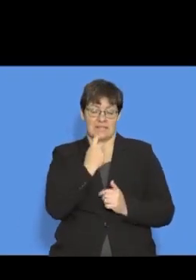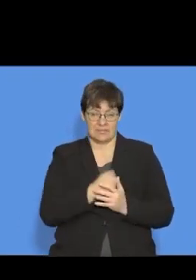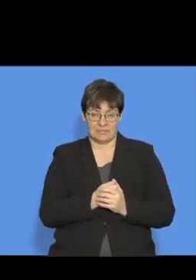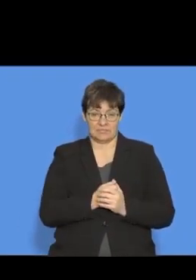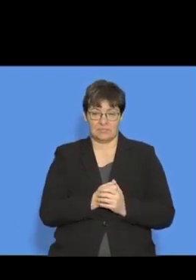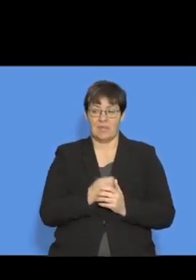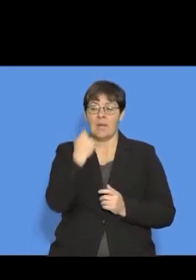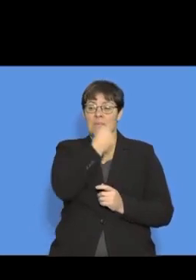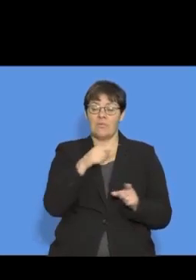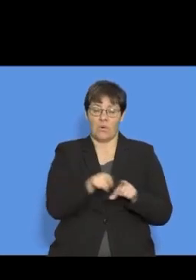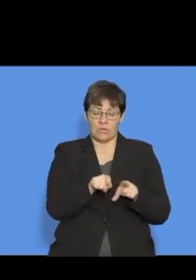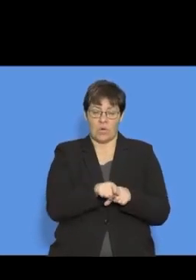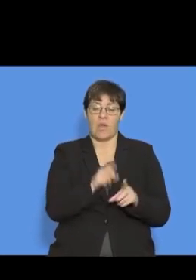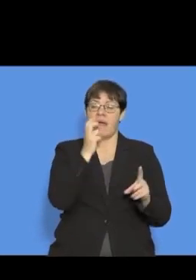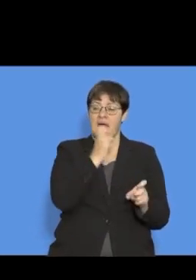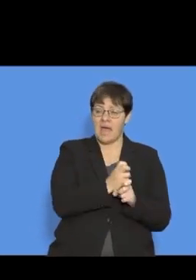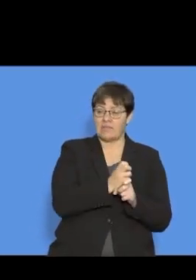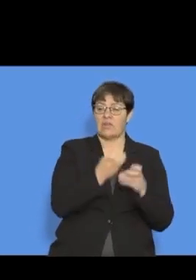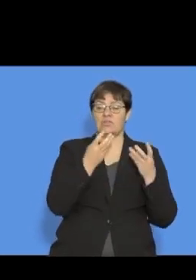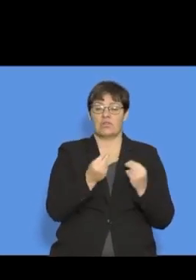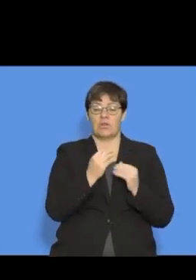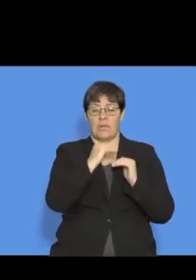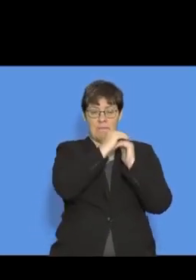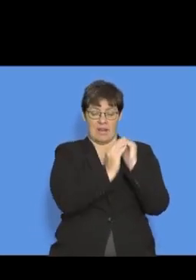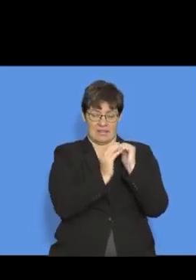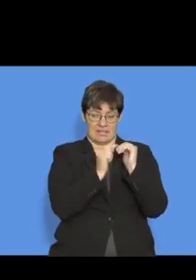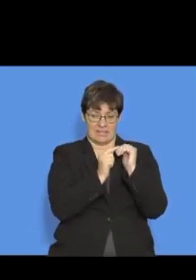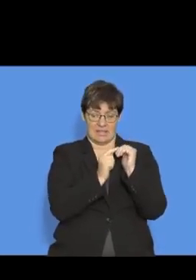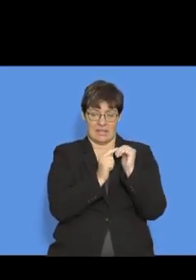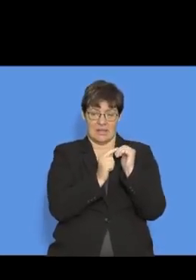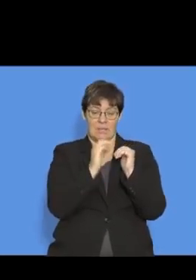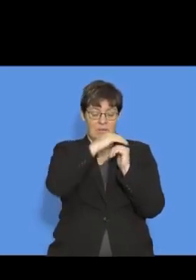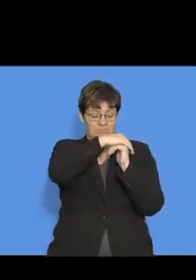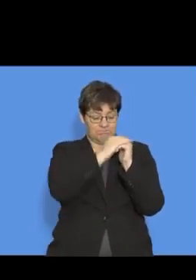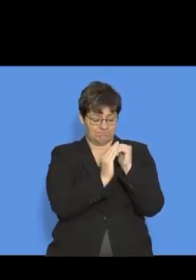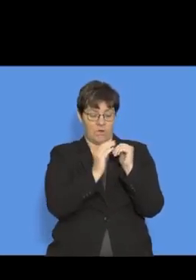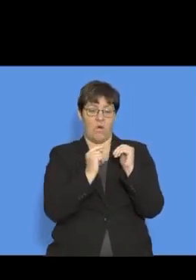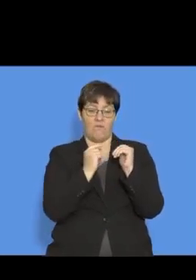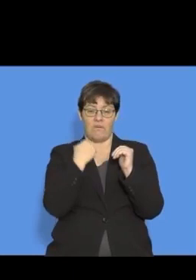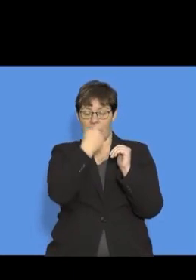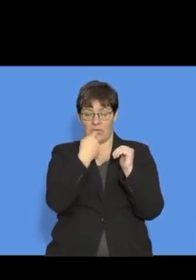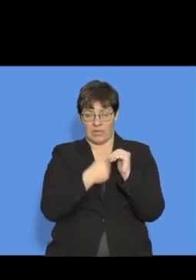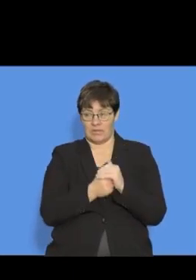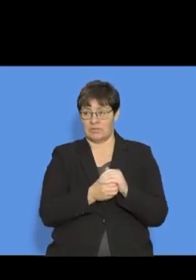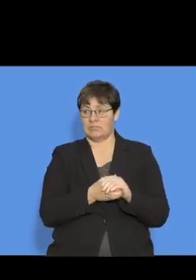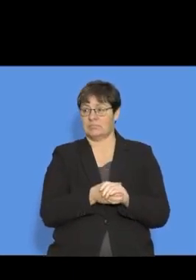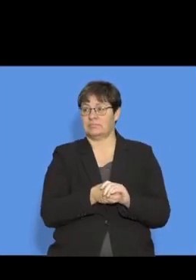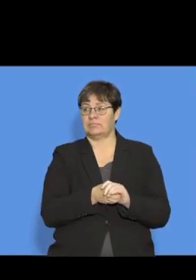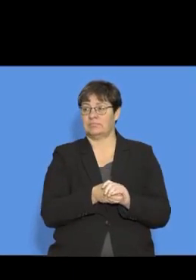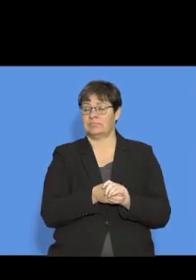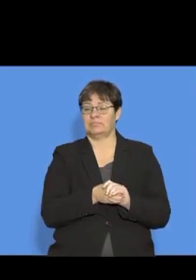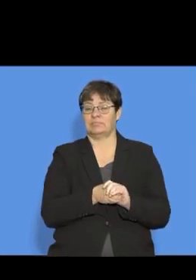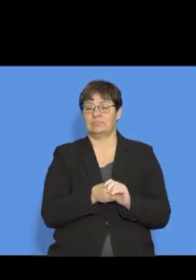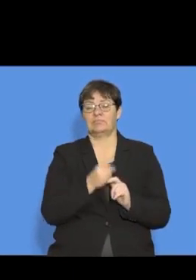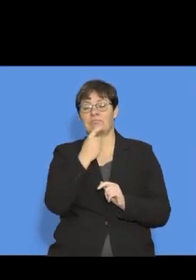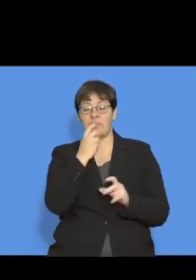The mouth also consists of a hard and soft palate, which forms the roof of the mouth. So the roof of the mouth, as you look